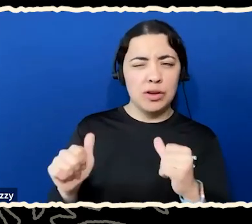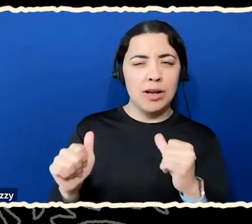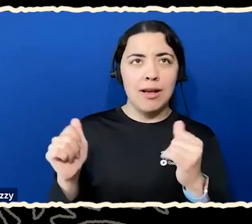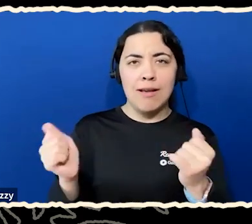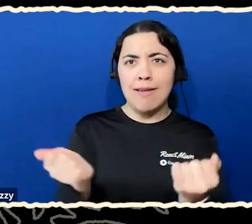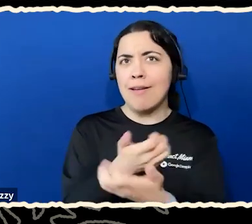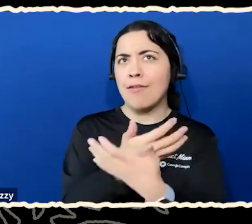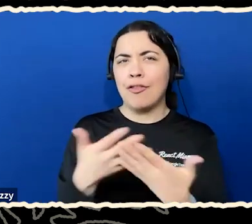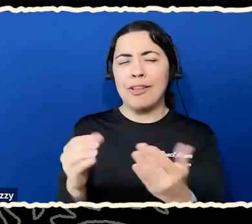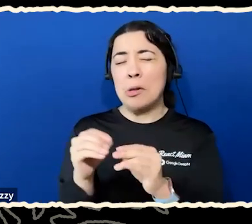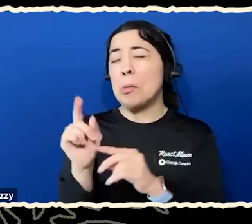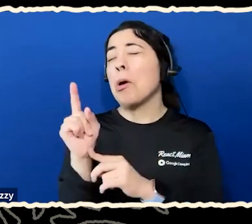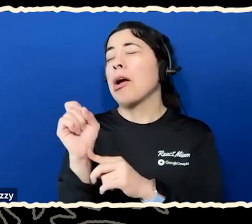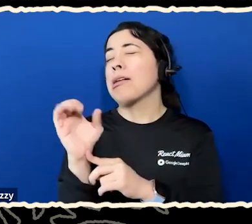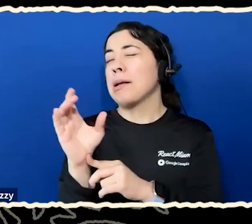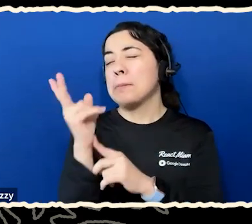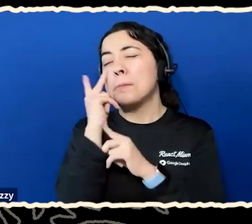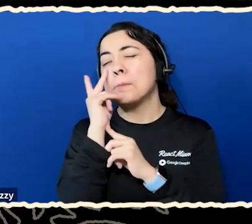a sec.